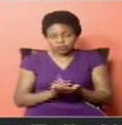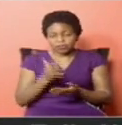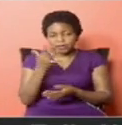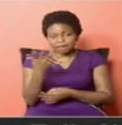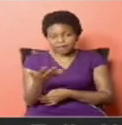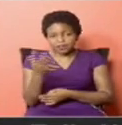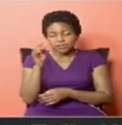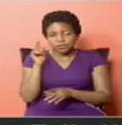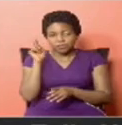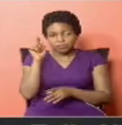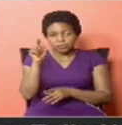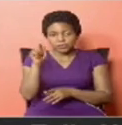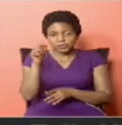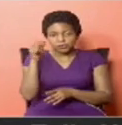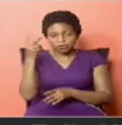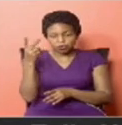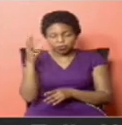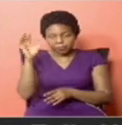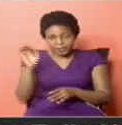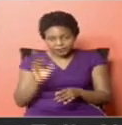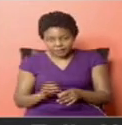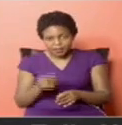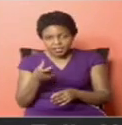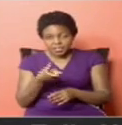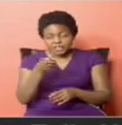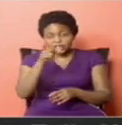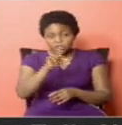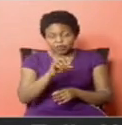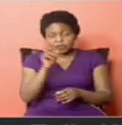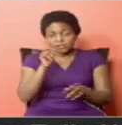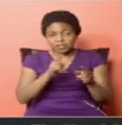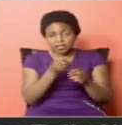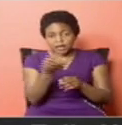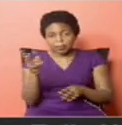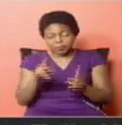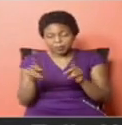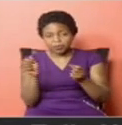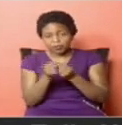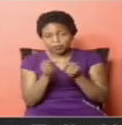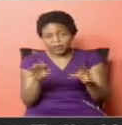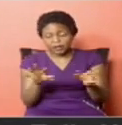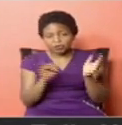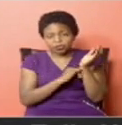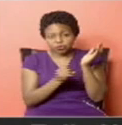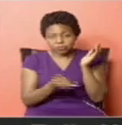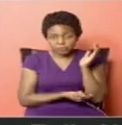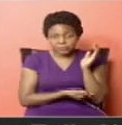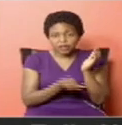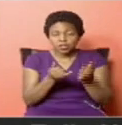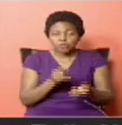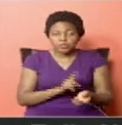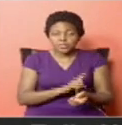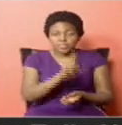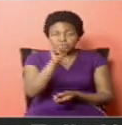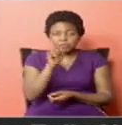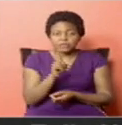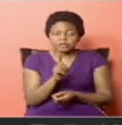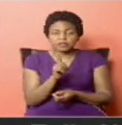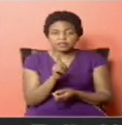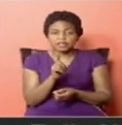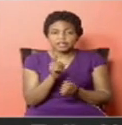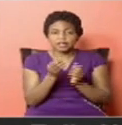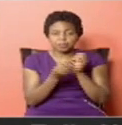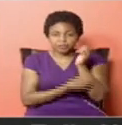5.2 percentage points. The increase in unemployment and loss of incomes is projected to lead to increase in